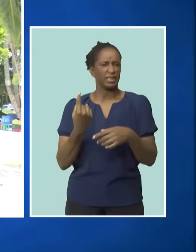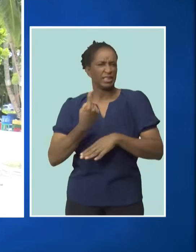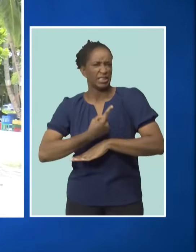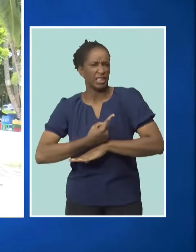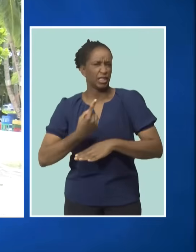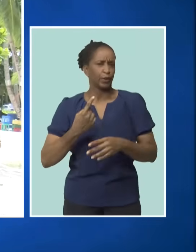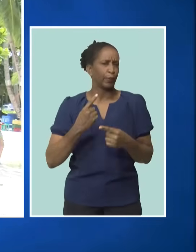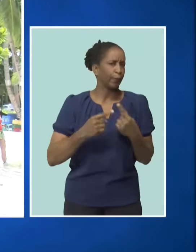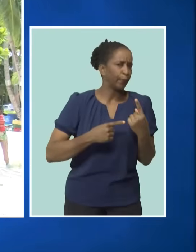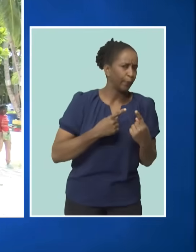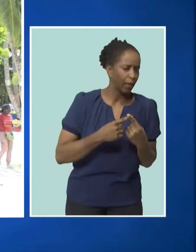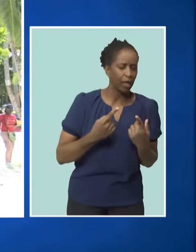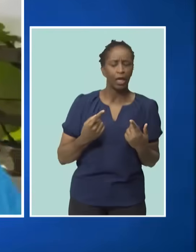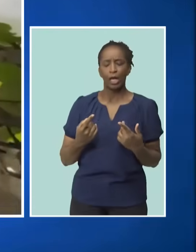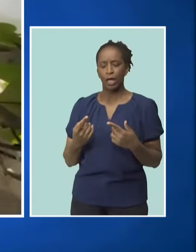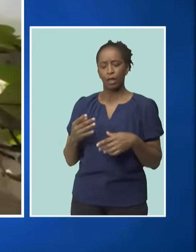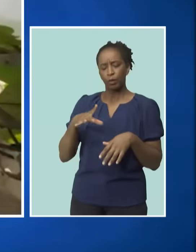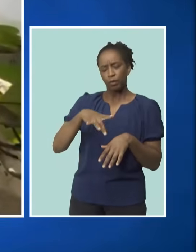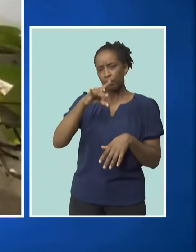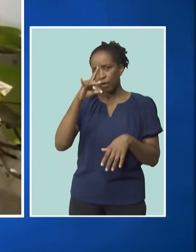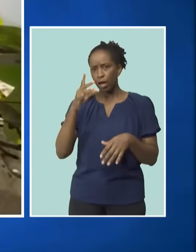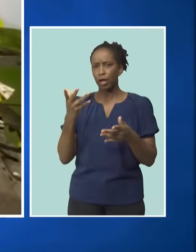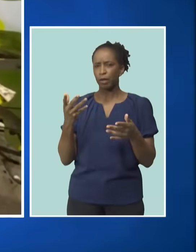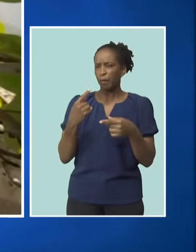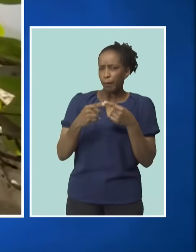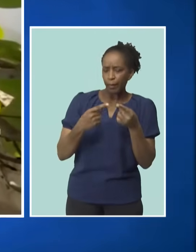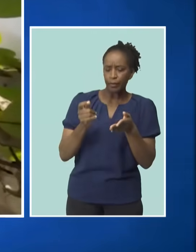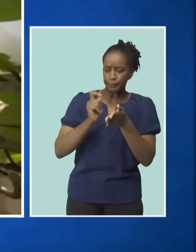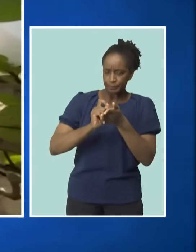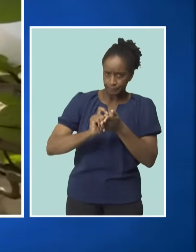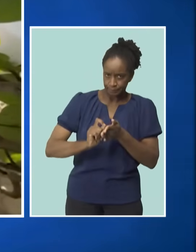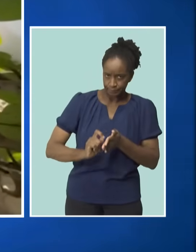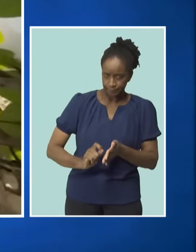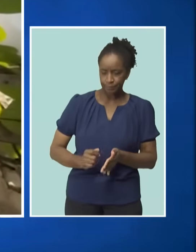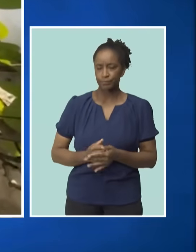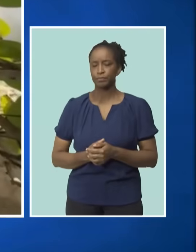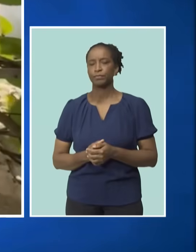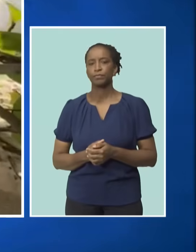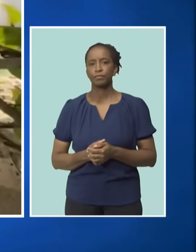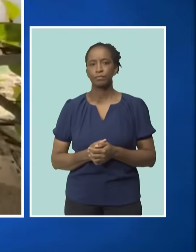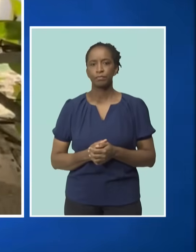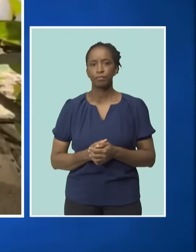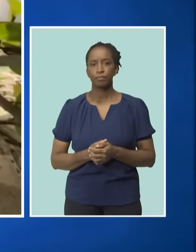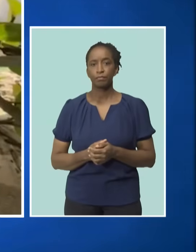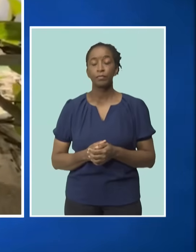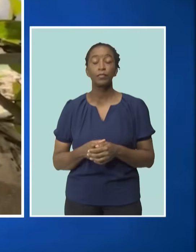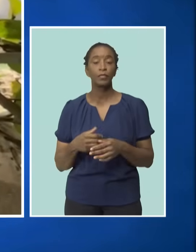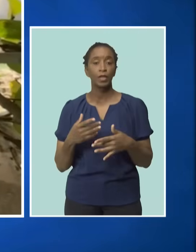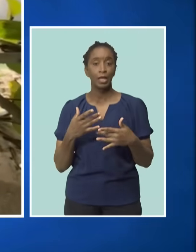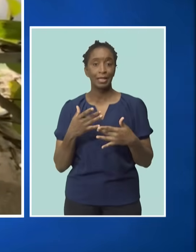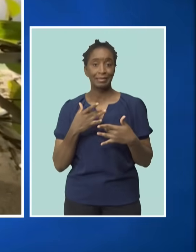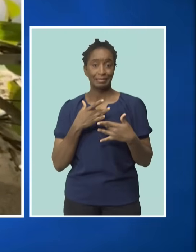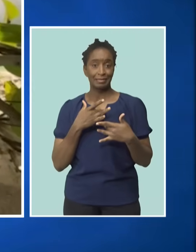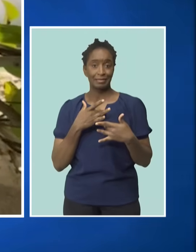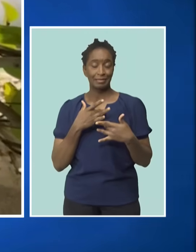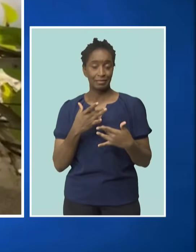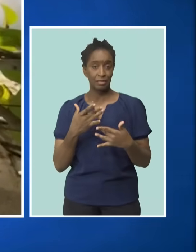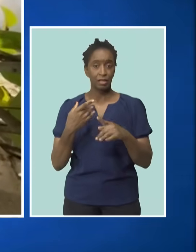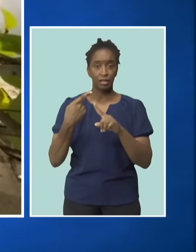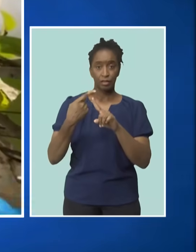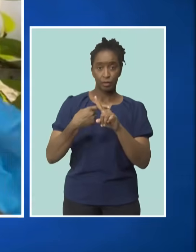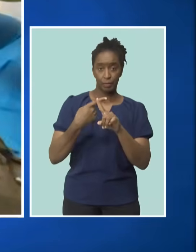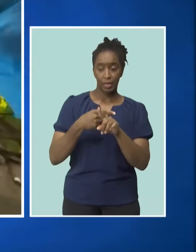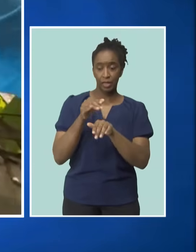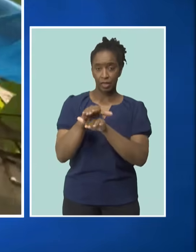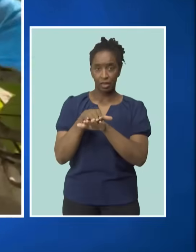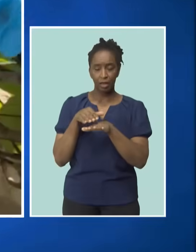that we record these eggs. Ms. Merchant adds that during the nesting season, there is a lot of activity